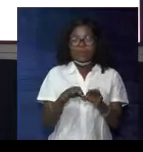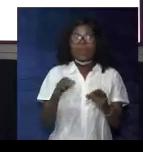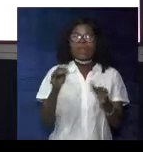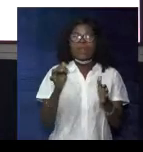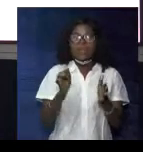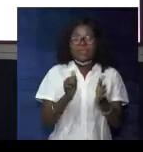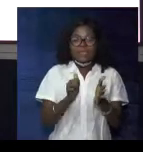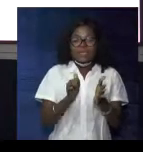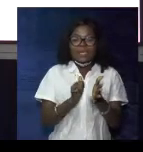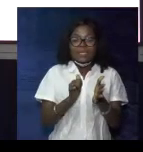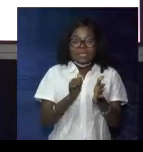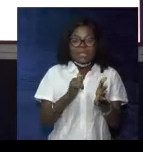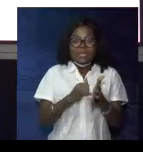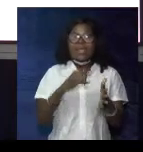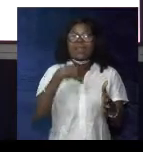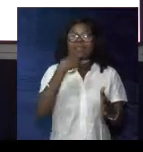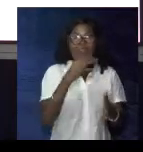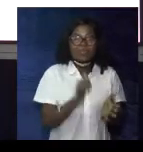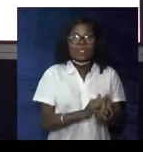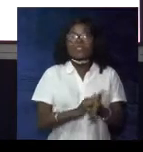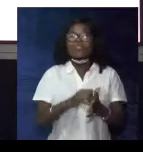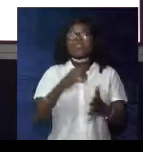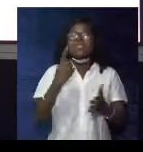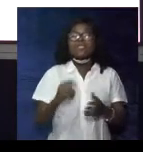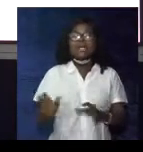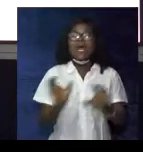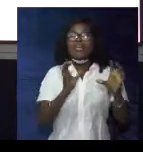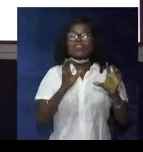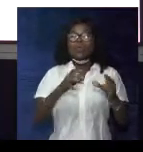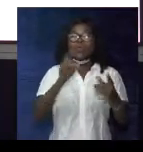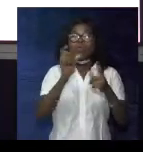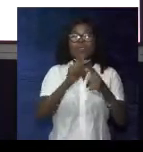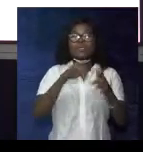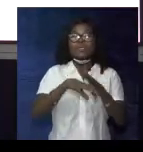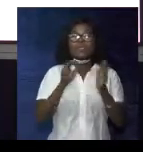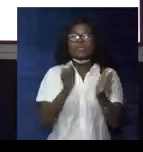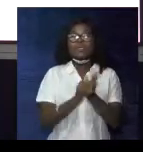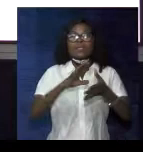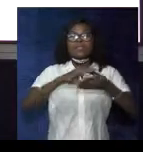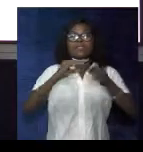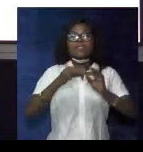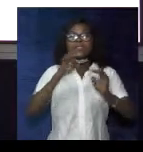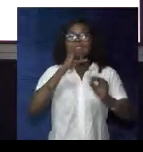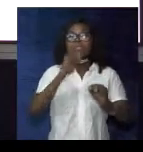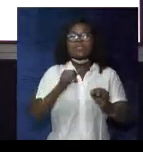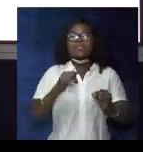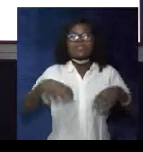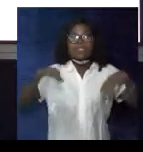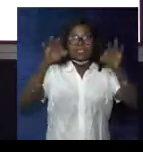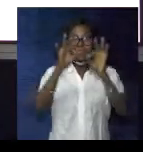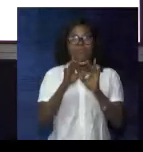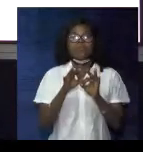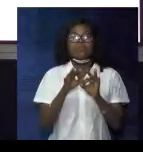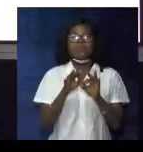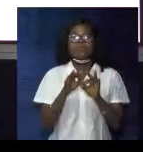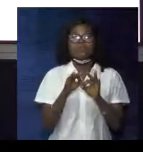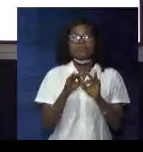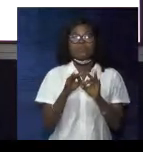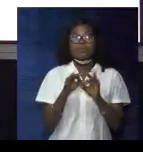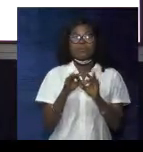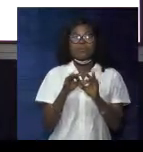that action, the verb, in the action word in that sentence is essential